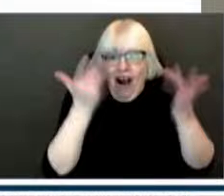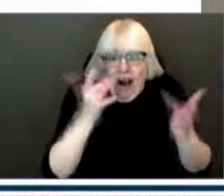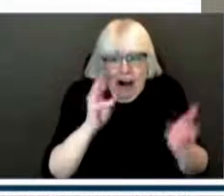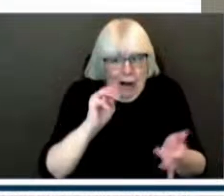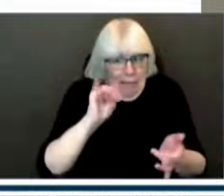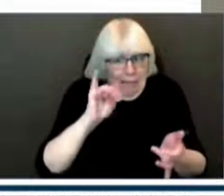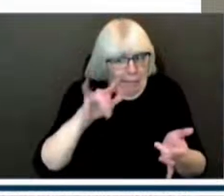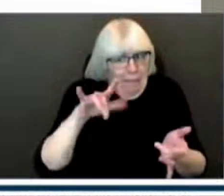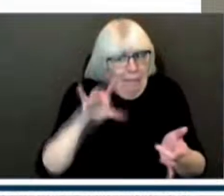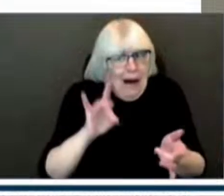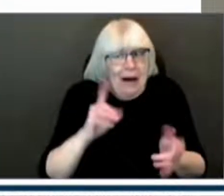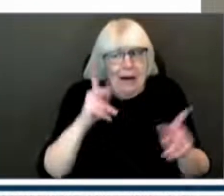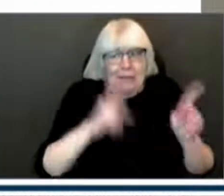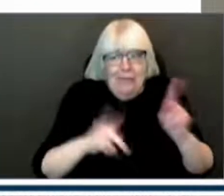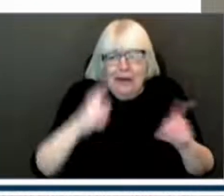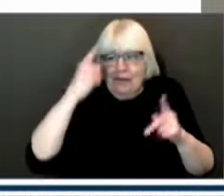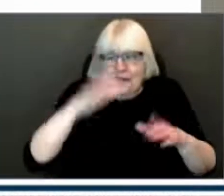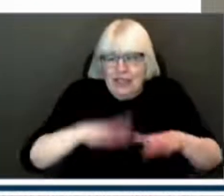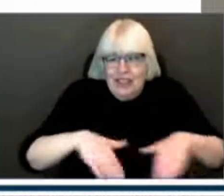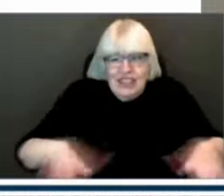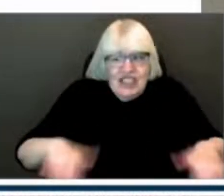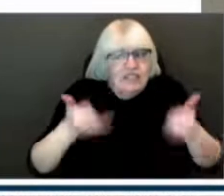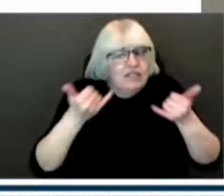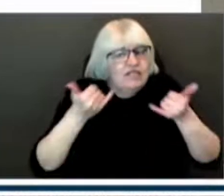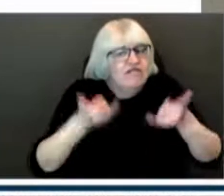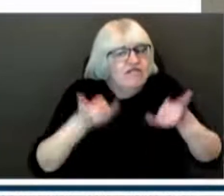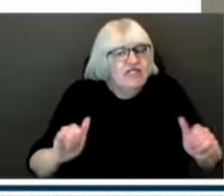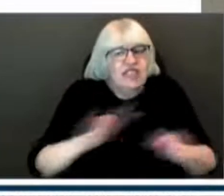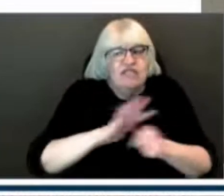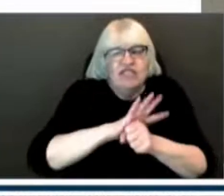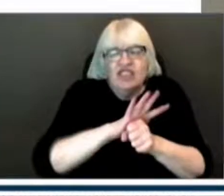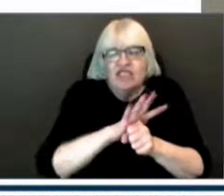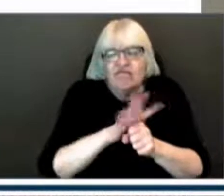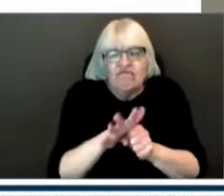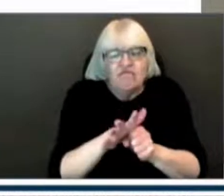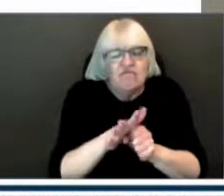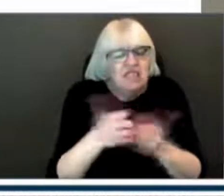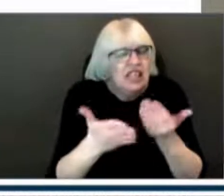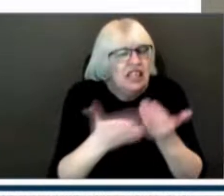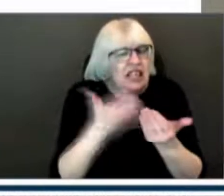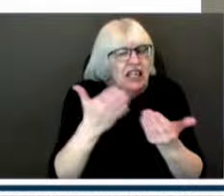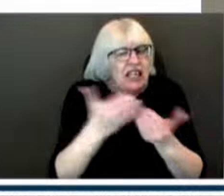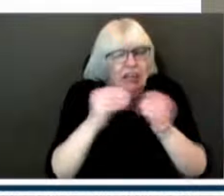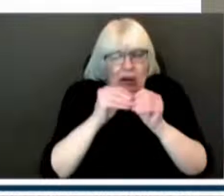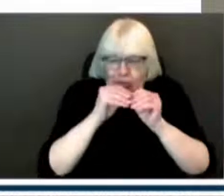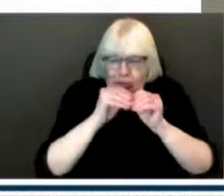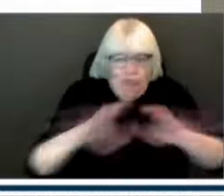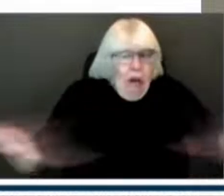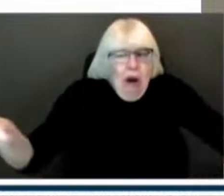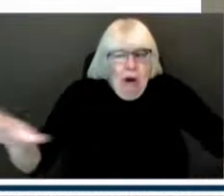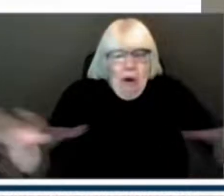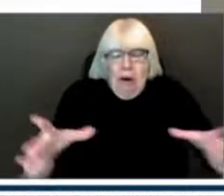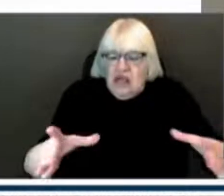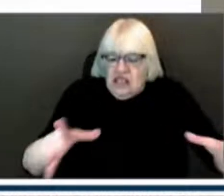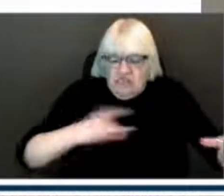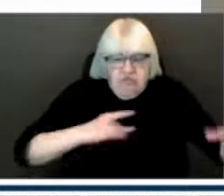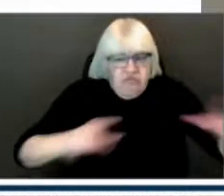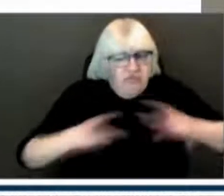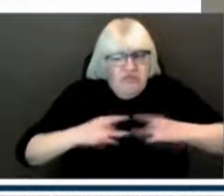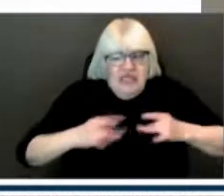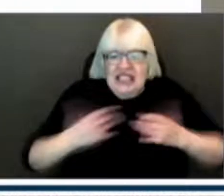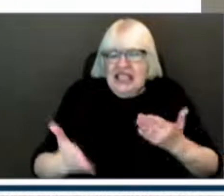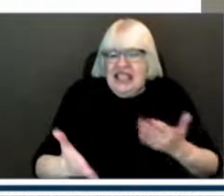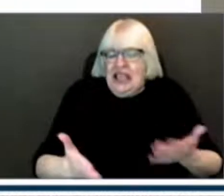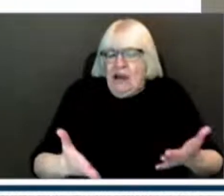vulnerable. That's why we're announcing a phased plan to ease restrictions starting on February 14th. We